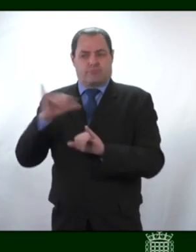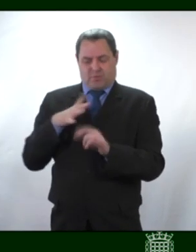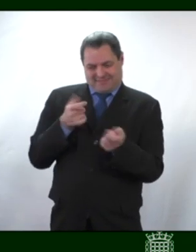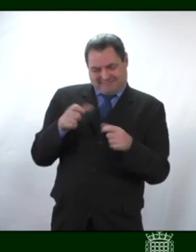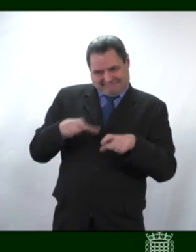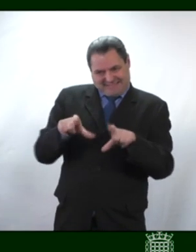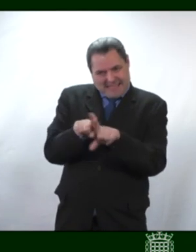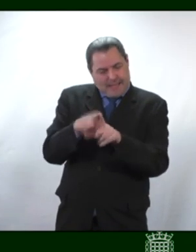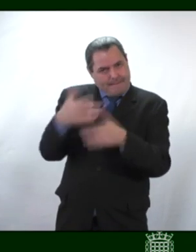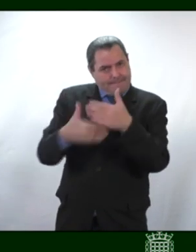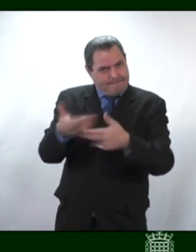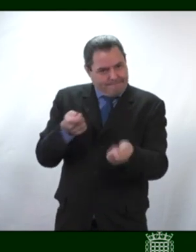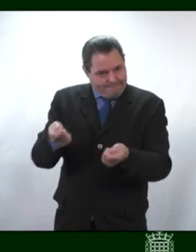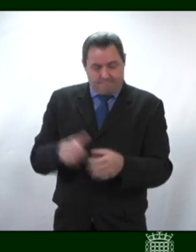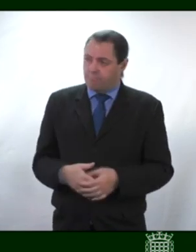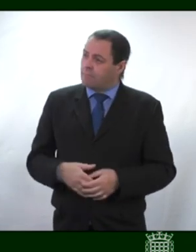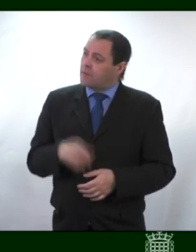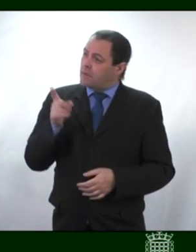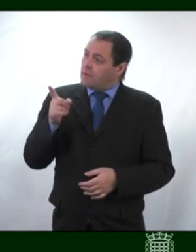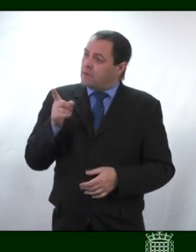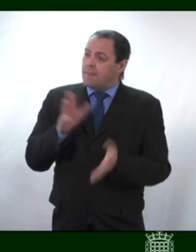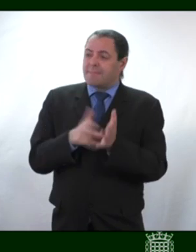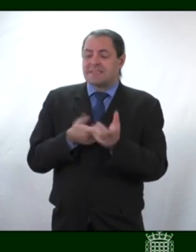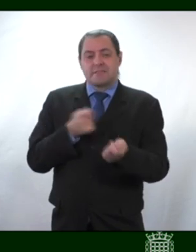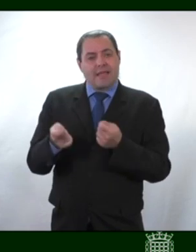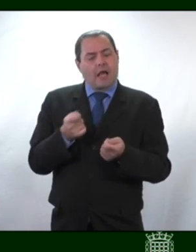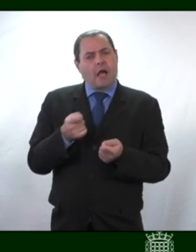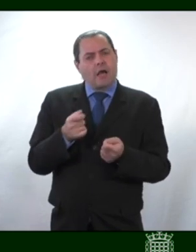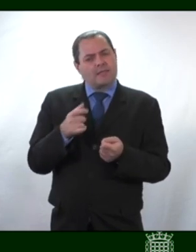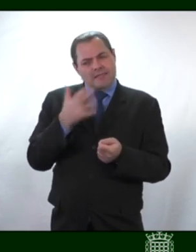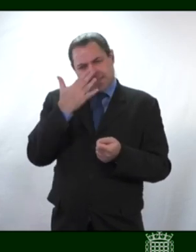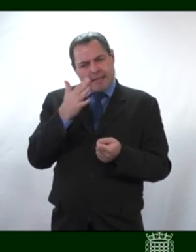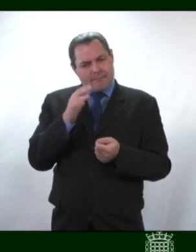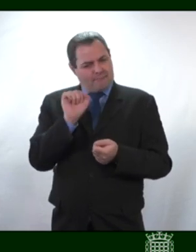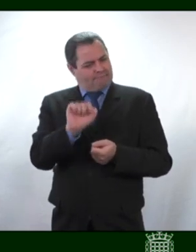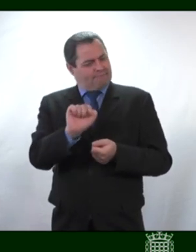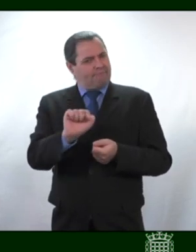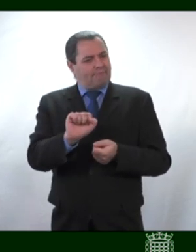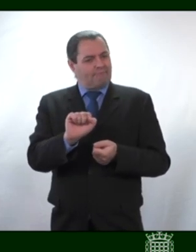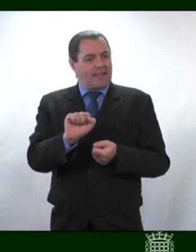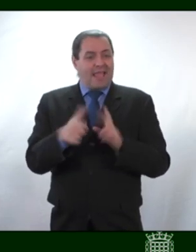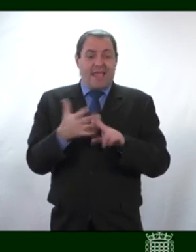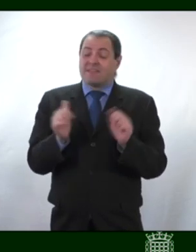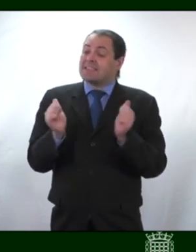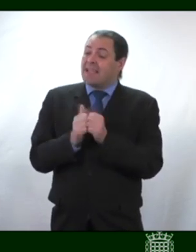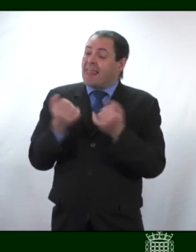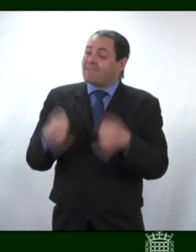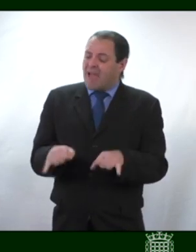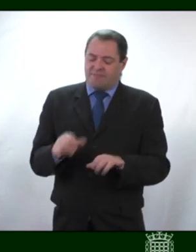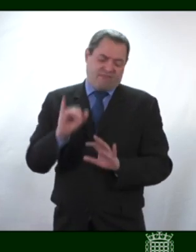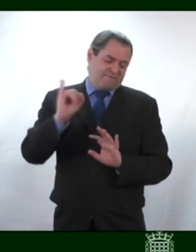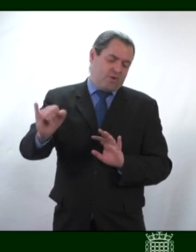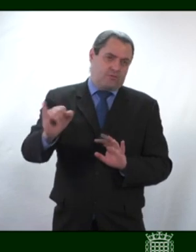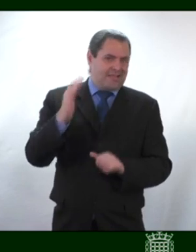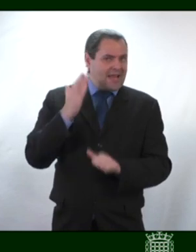Mr. Speaker. There's a pattern here, isn't there? Whenever the government can't agree a deal, it's always somebody else's fault. In this case,